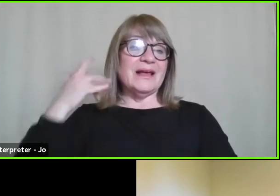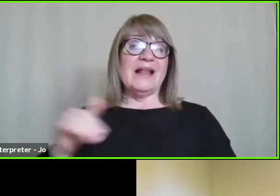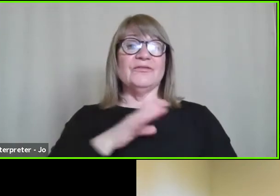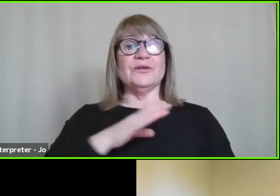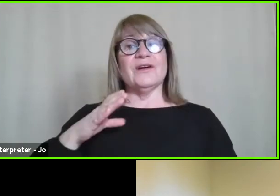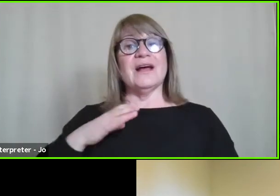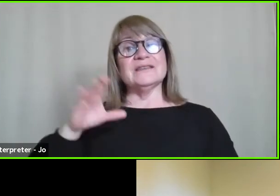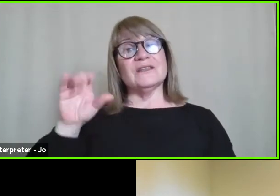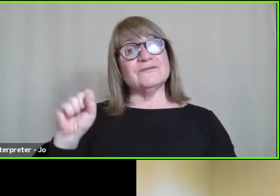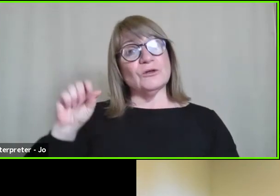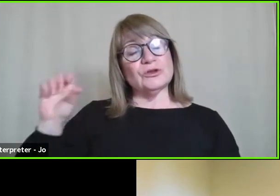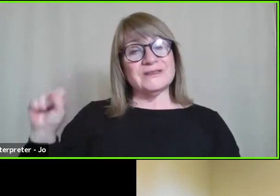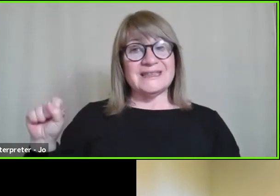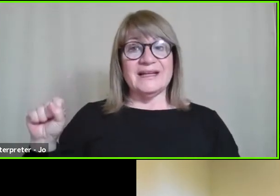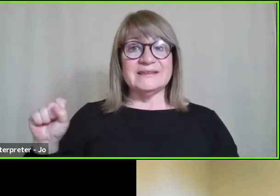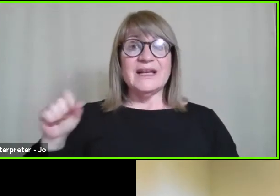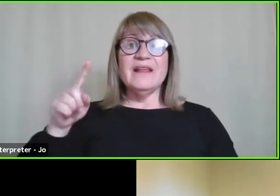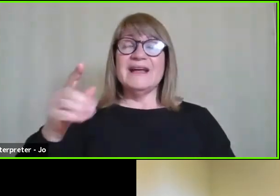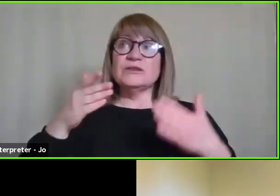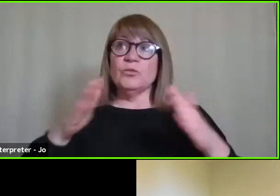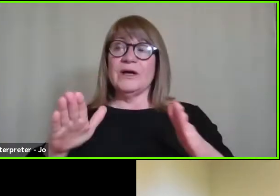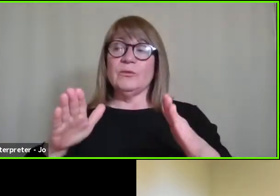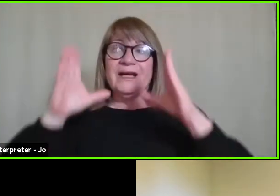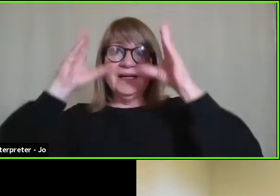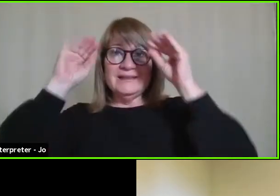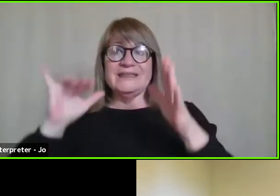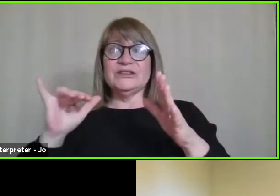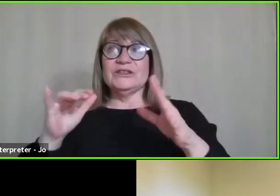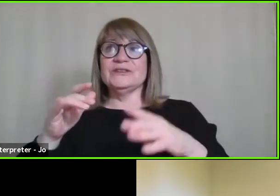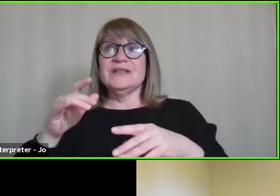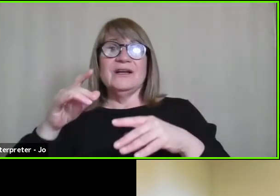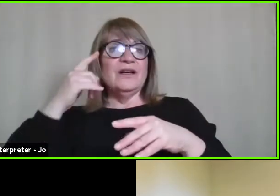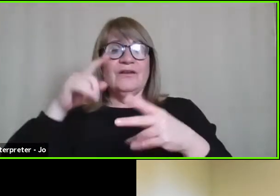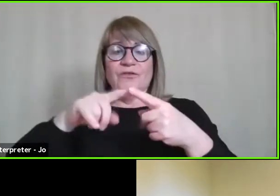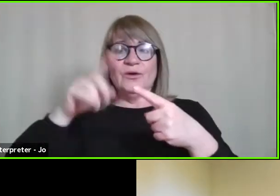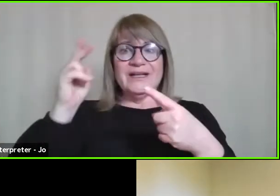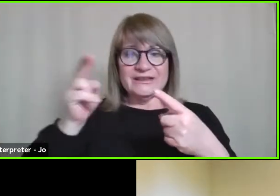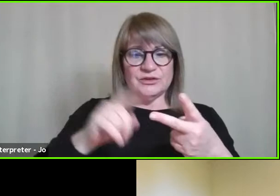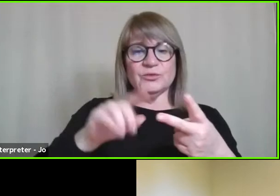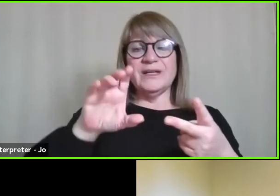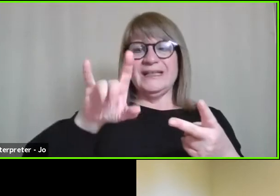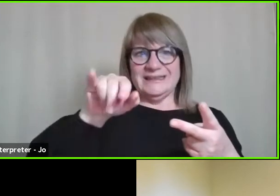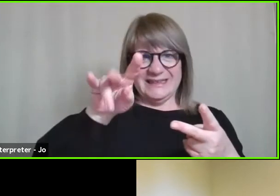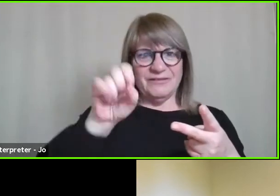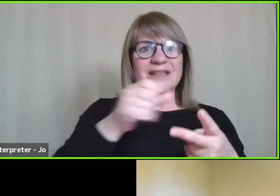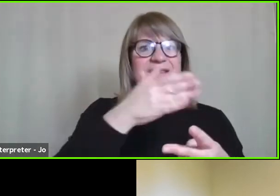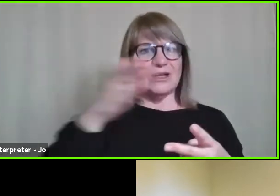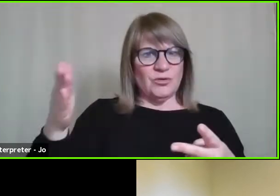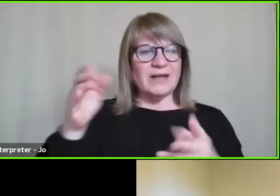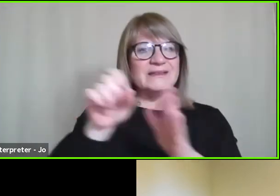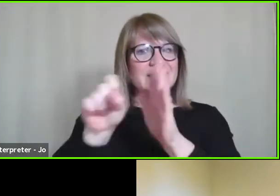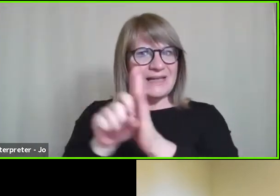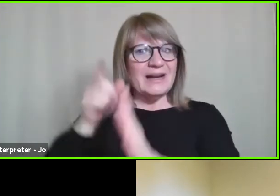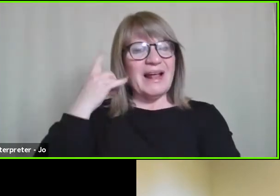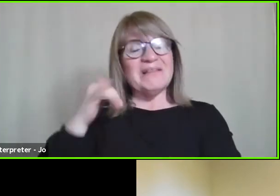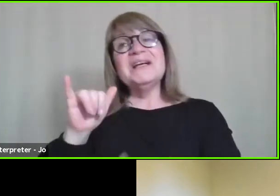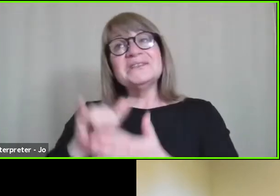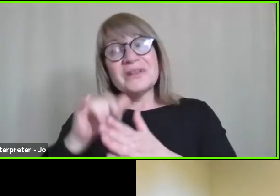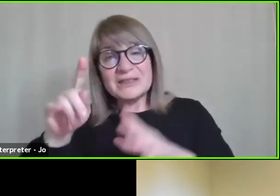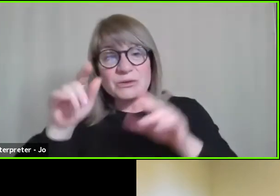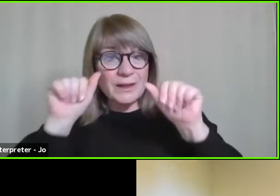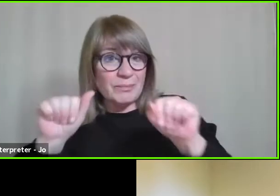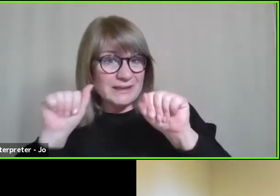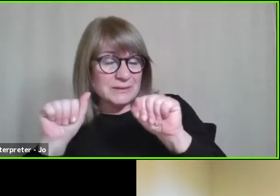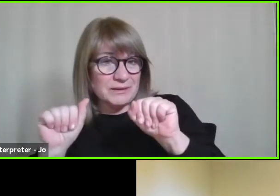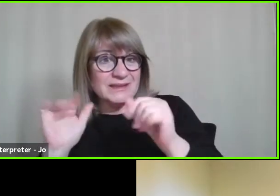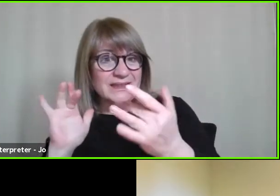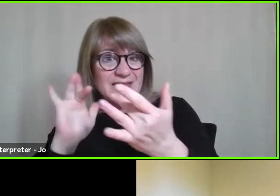together teachers that are teaching history civics and things like that statewide so that's one possibility but there are others and what we hope to do